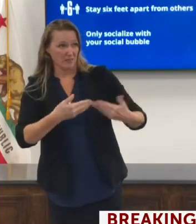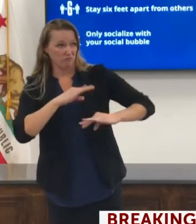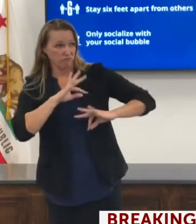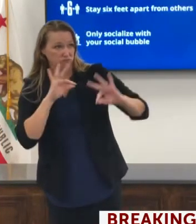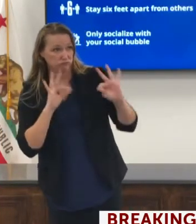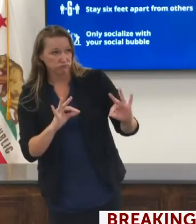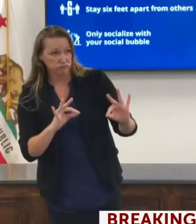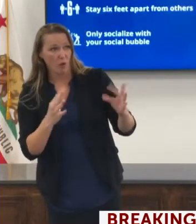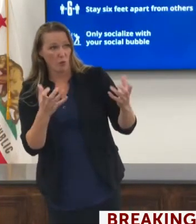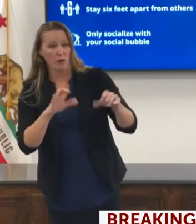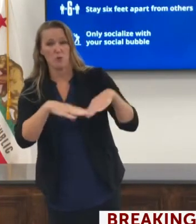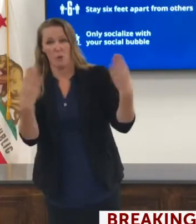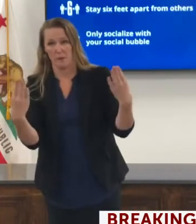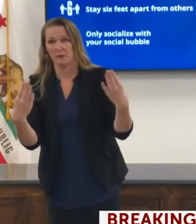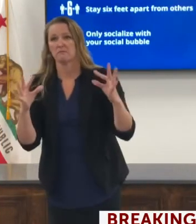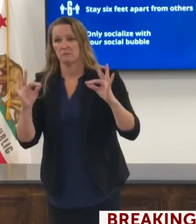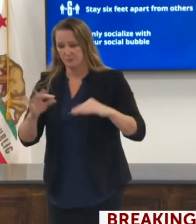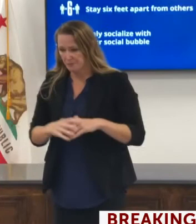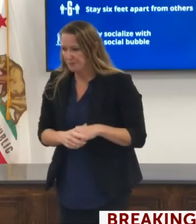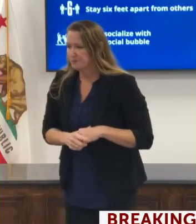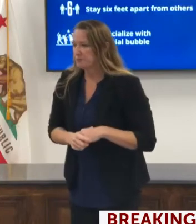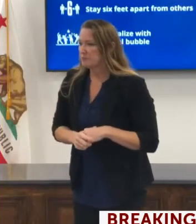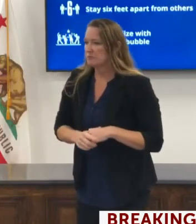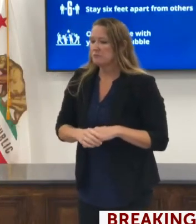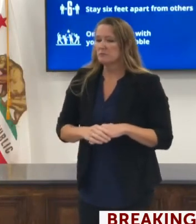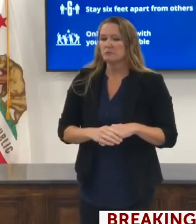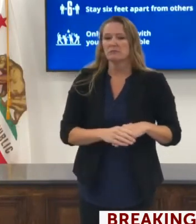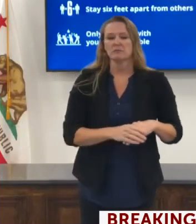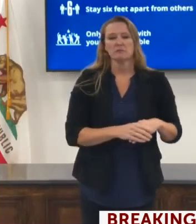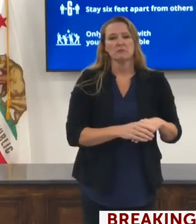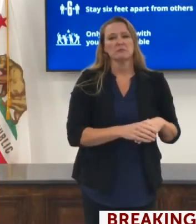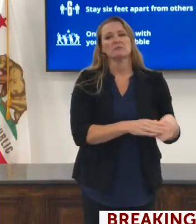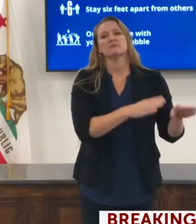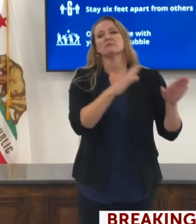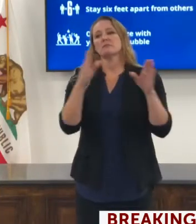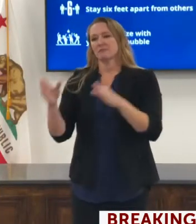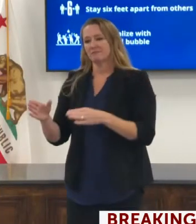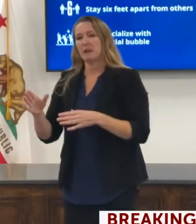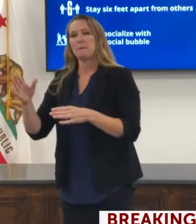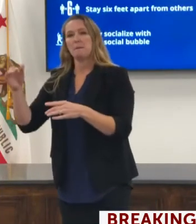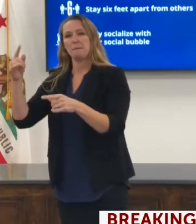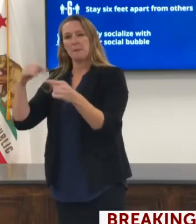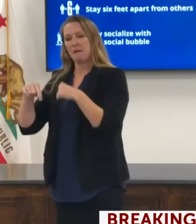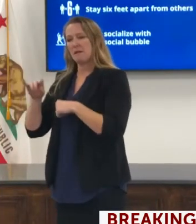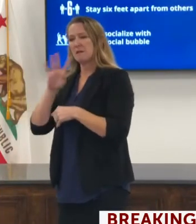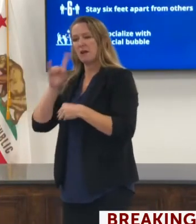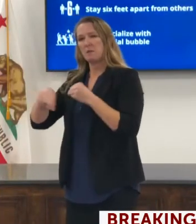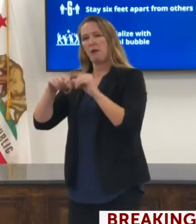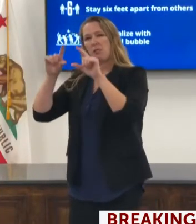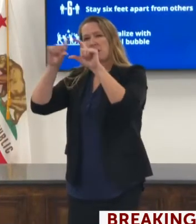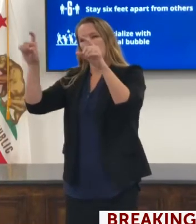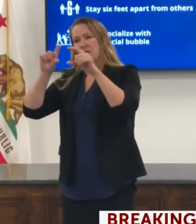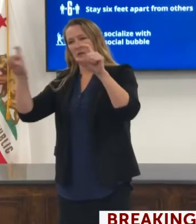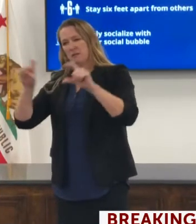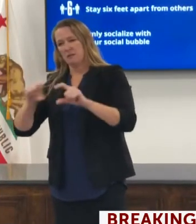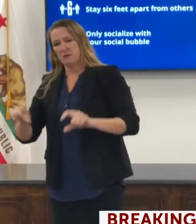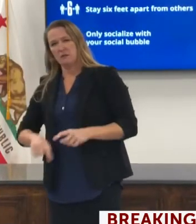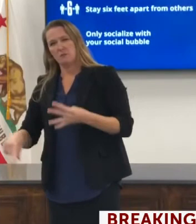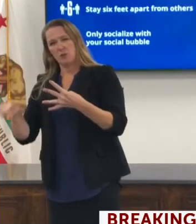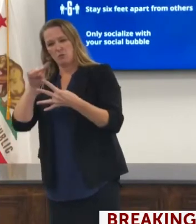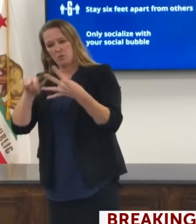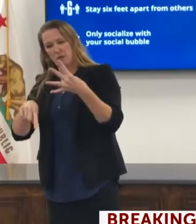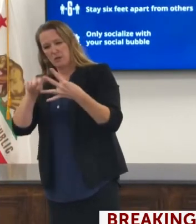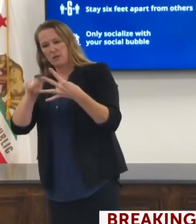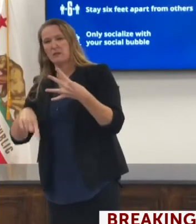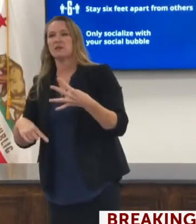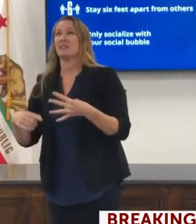With respect to the blueprint, I do want to address the health equity metric that has been talked about for a number of weeks